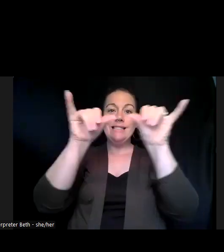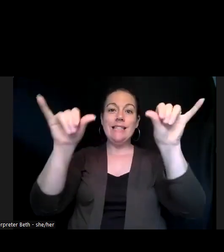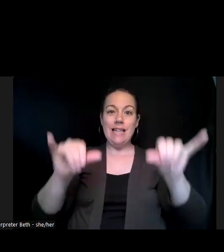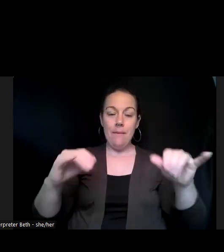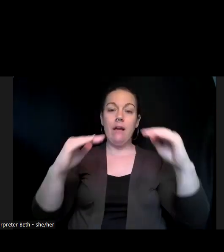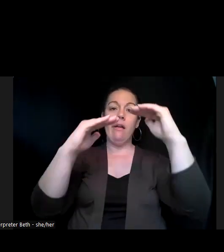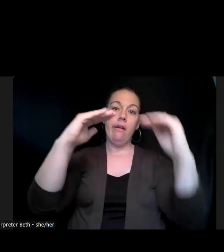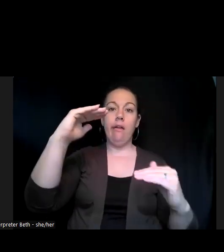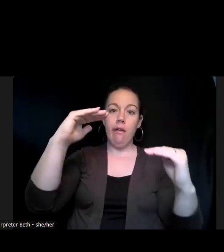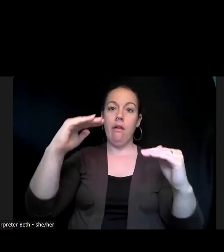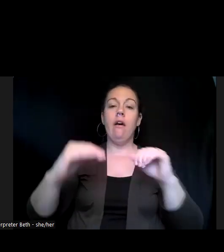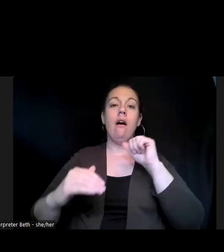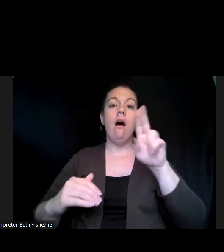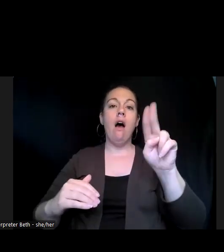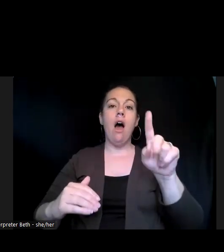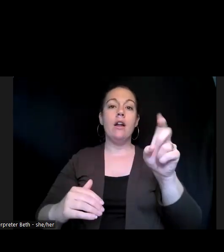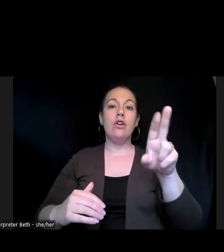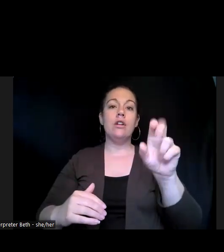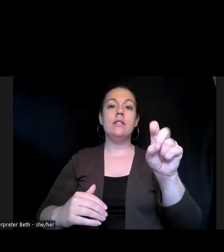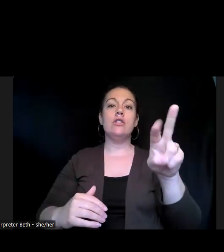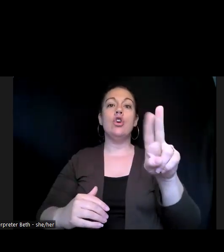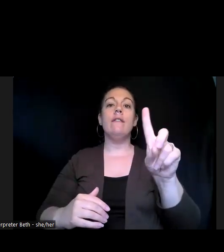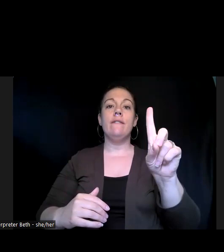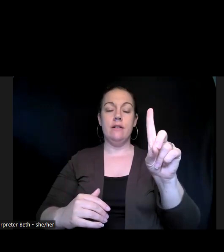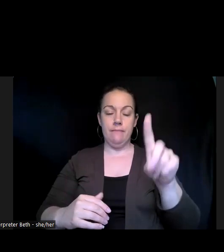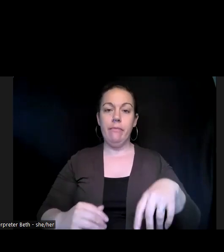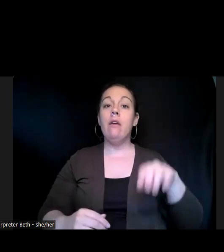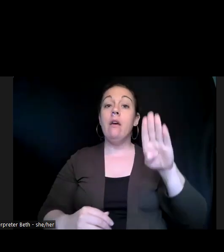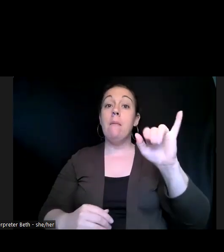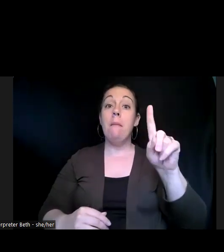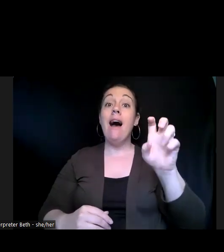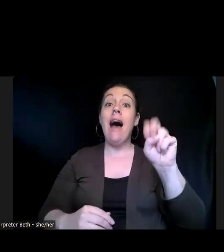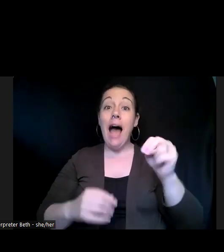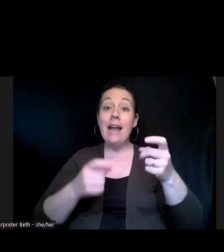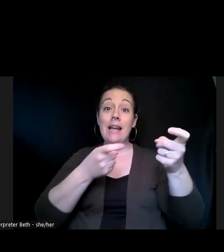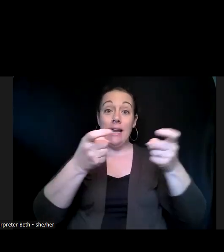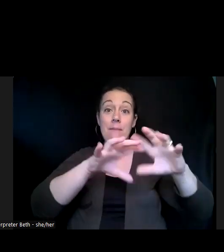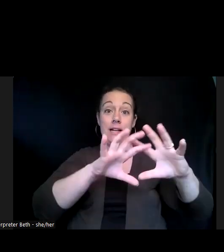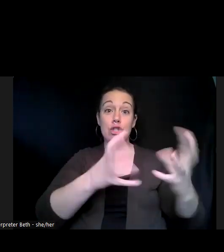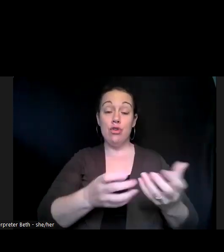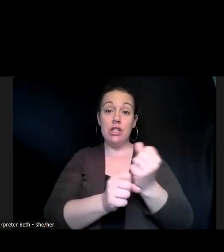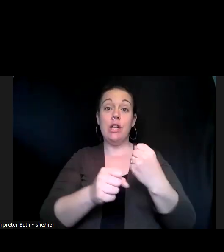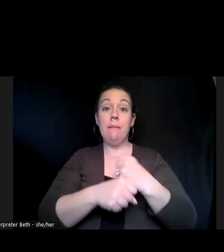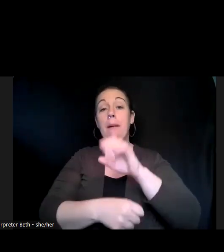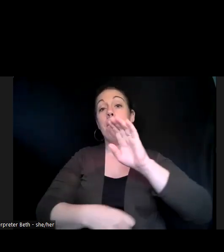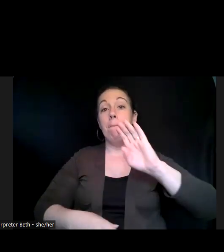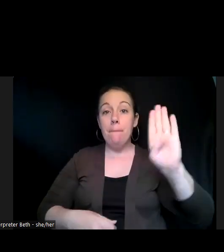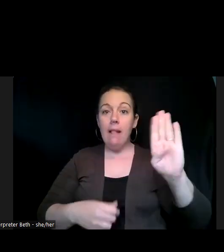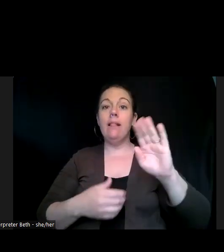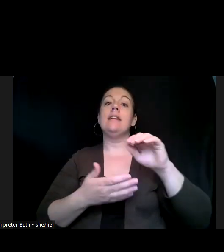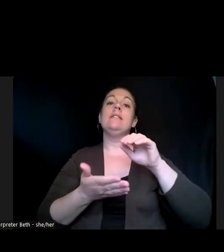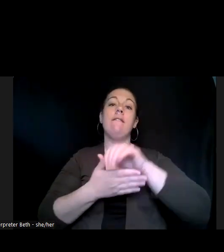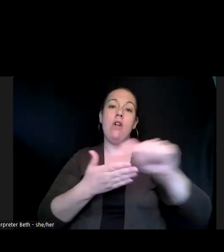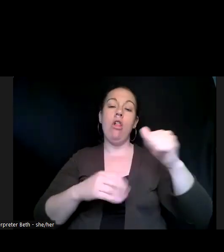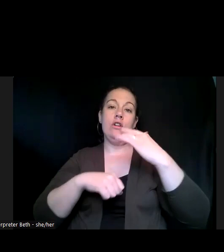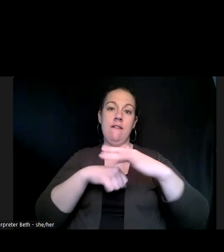To address this and other needs, the Biden administration made billions of dollars available as part of the American Rescue Plan. Although